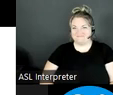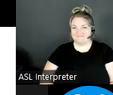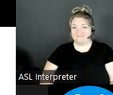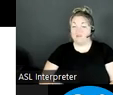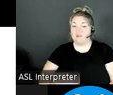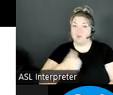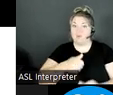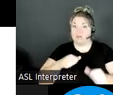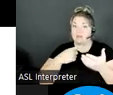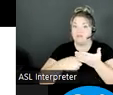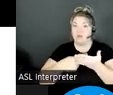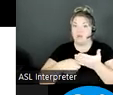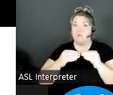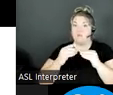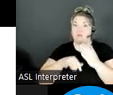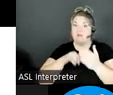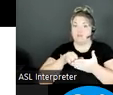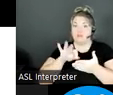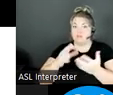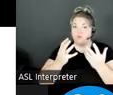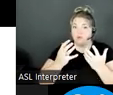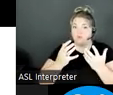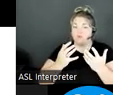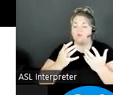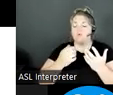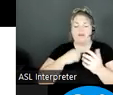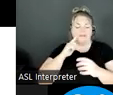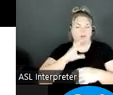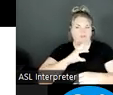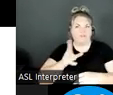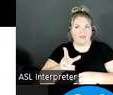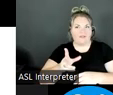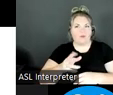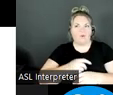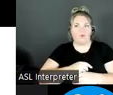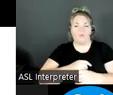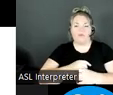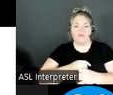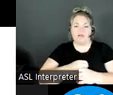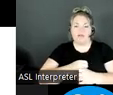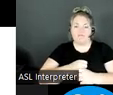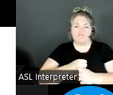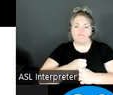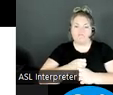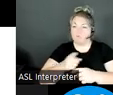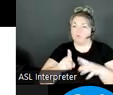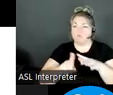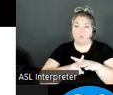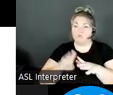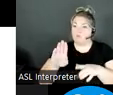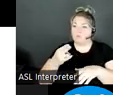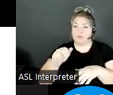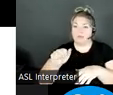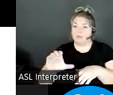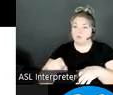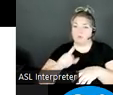But we can talk more about it if you want to. I think you're fine. You know, you show up to BHAAC and you're a BHAAC member, you show